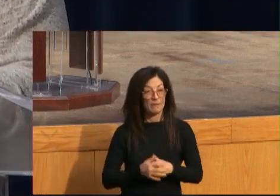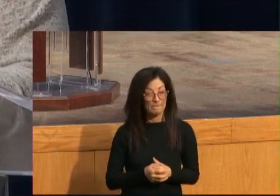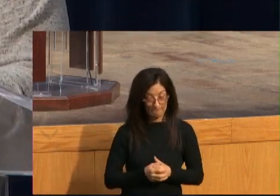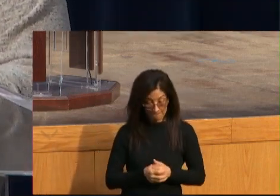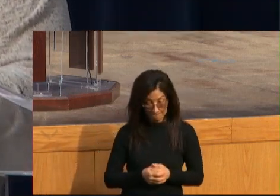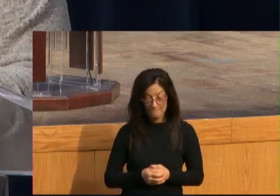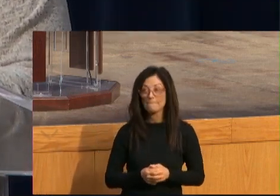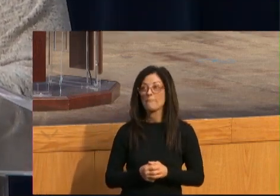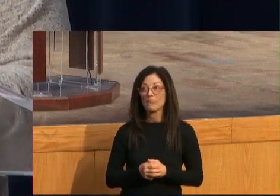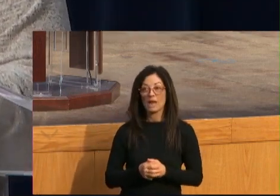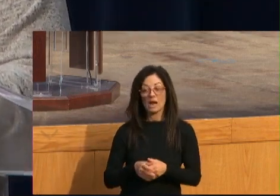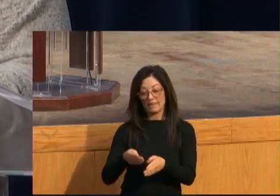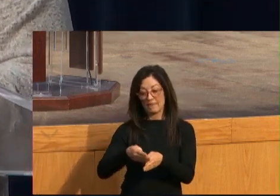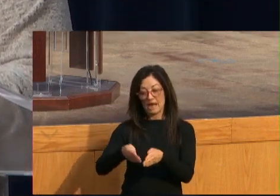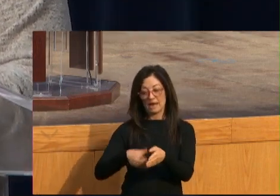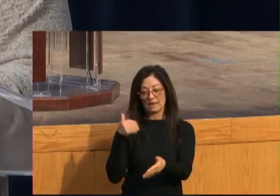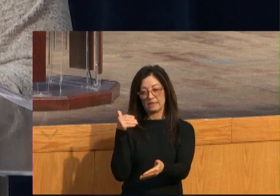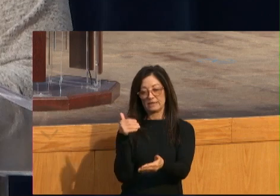The end is near.